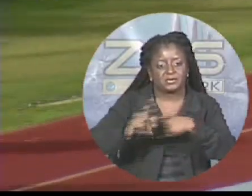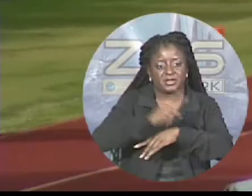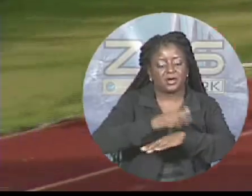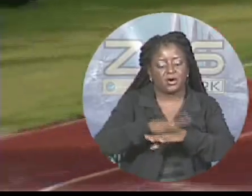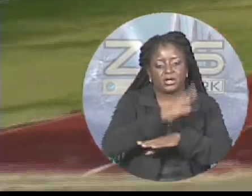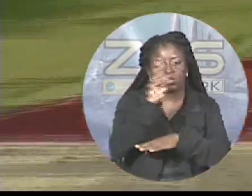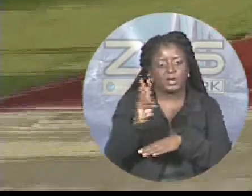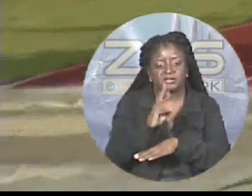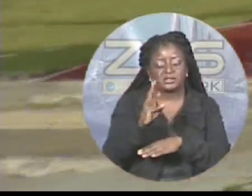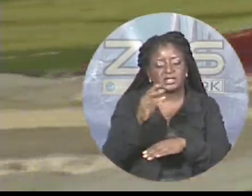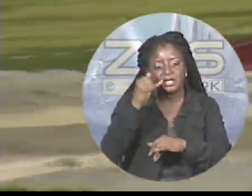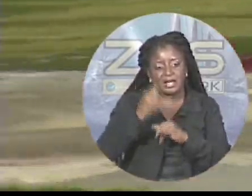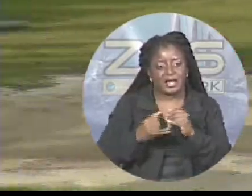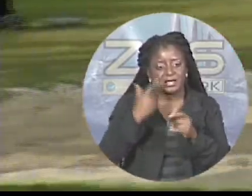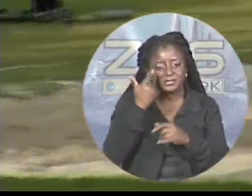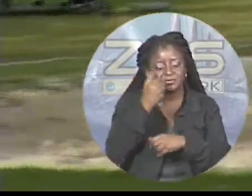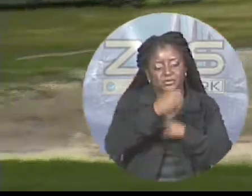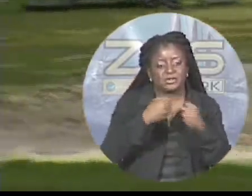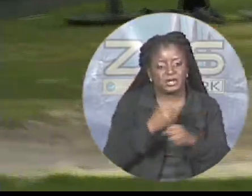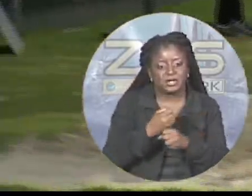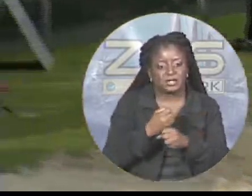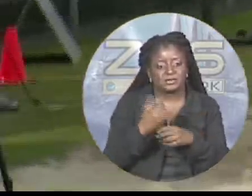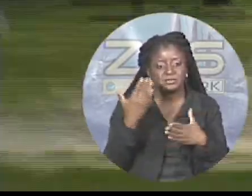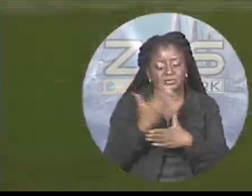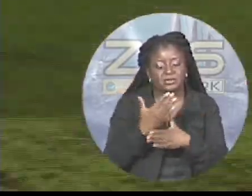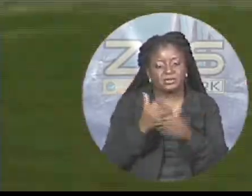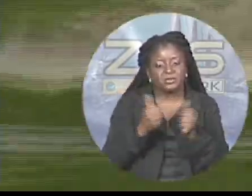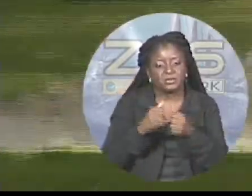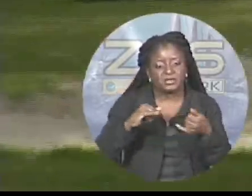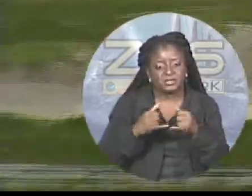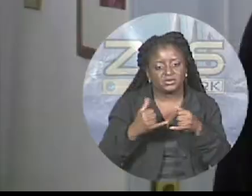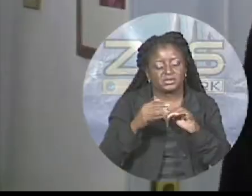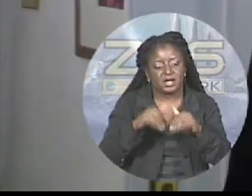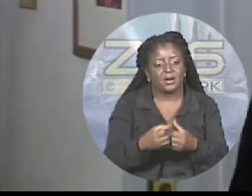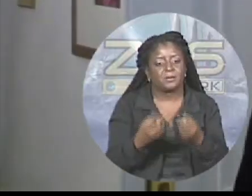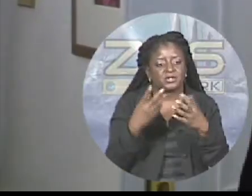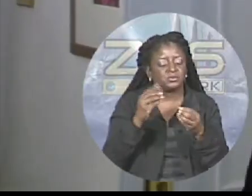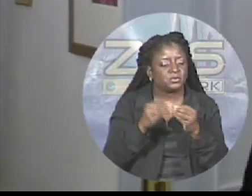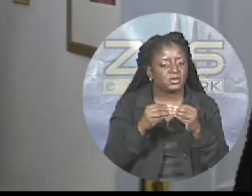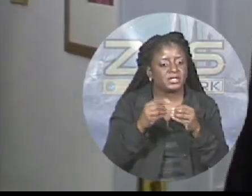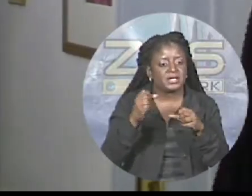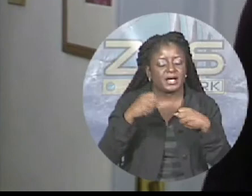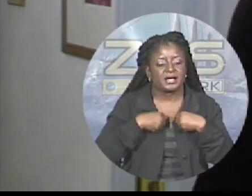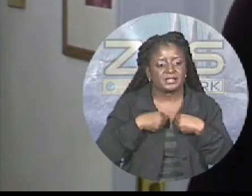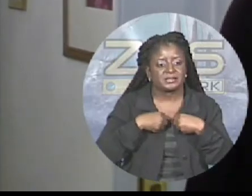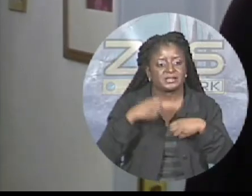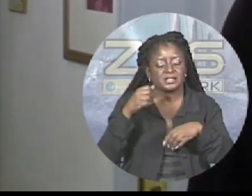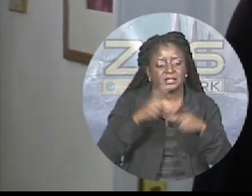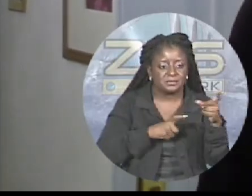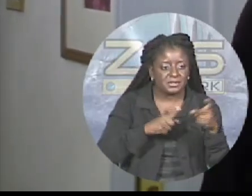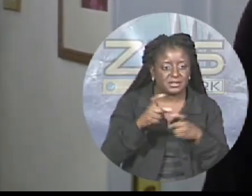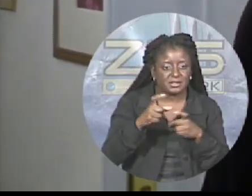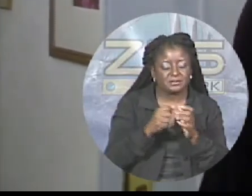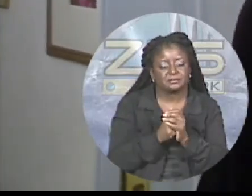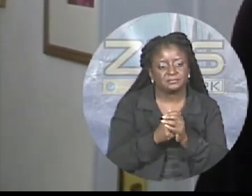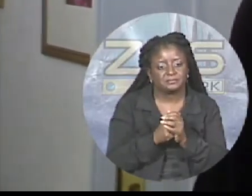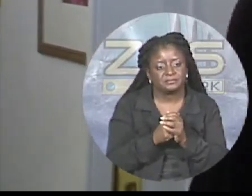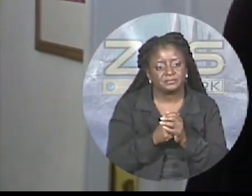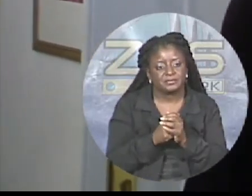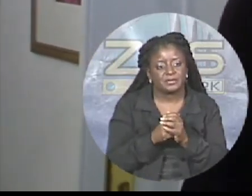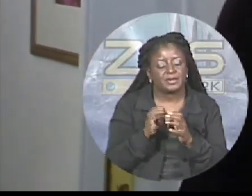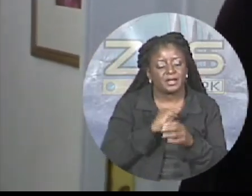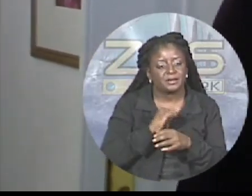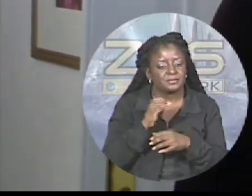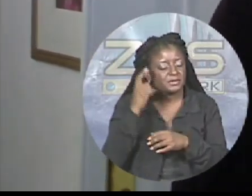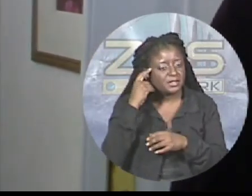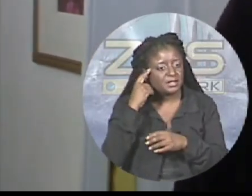years plagued by injuries, just how much more does he have in the tank? Seeing that I didn't make the team this time, I